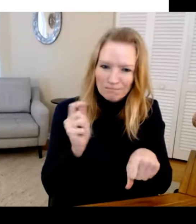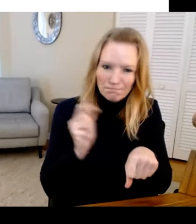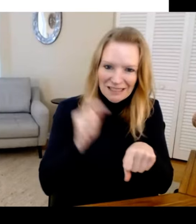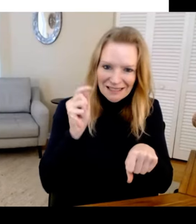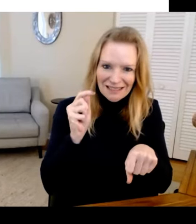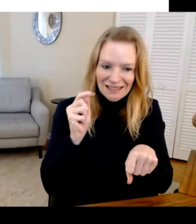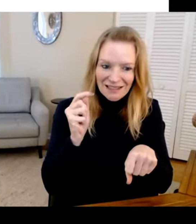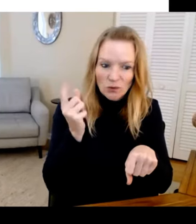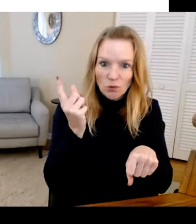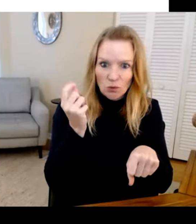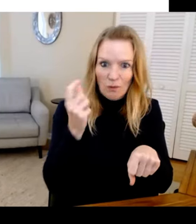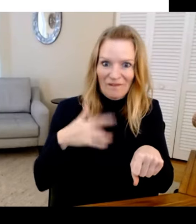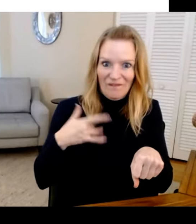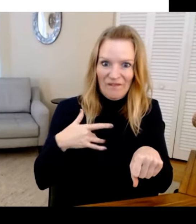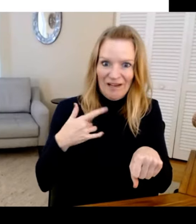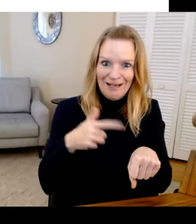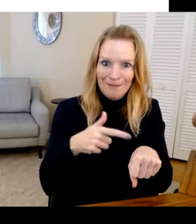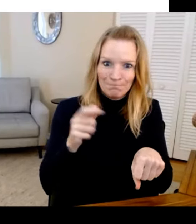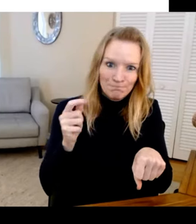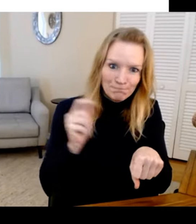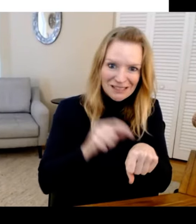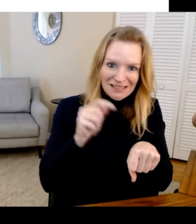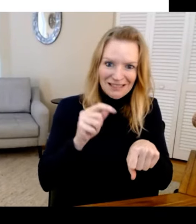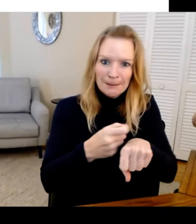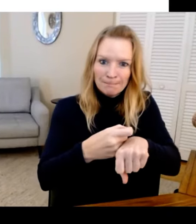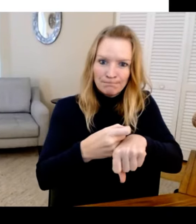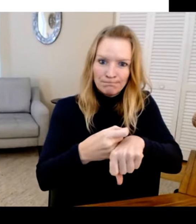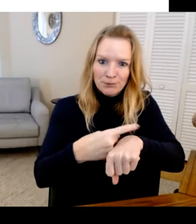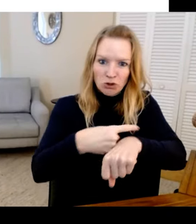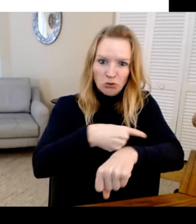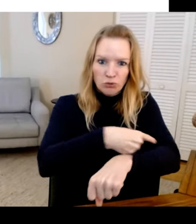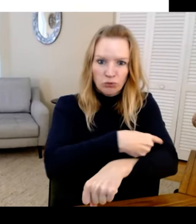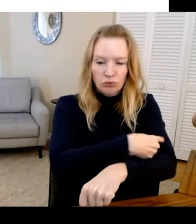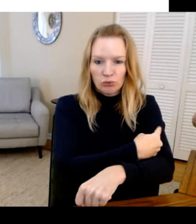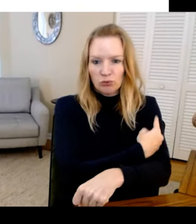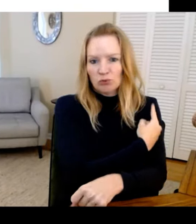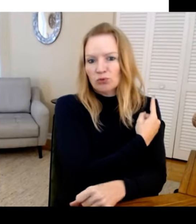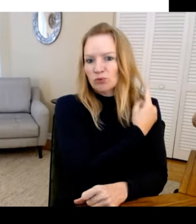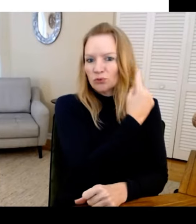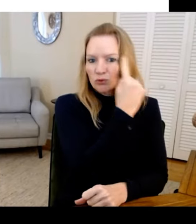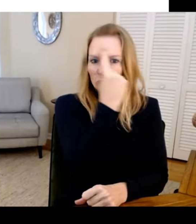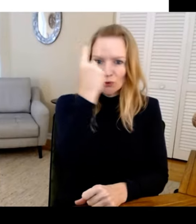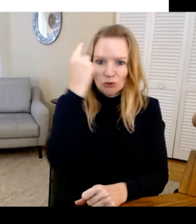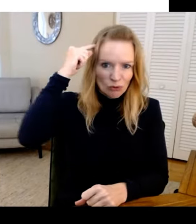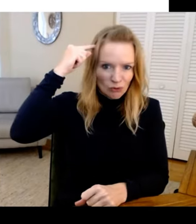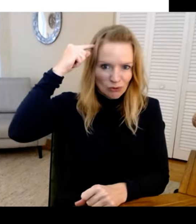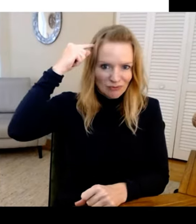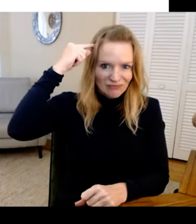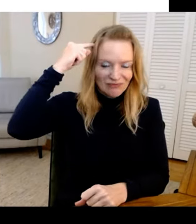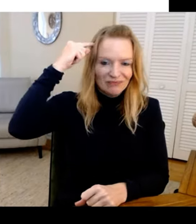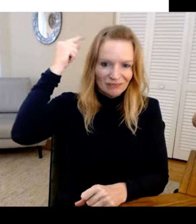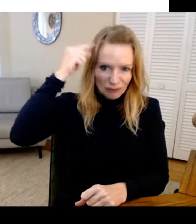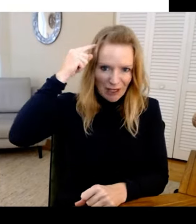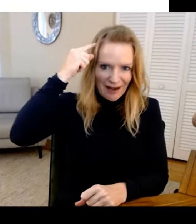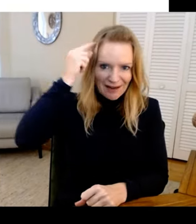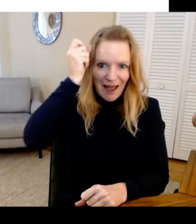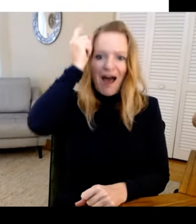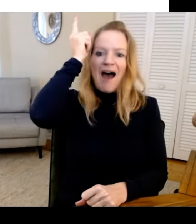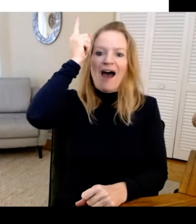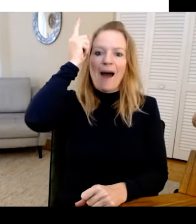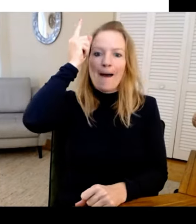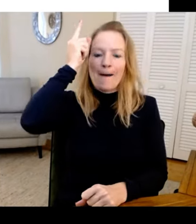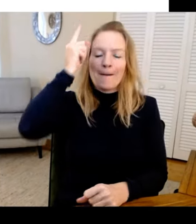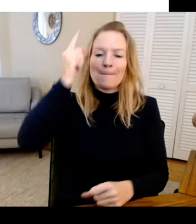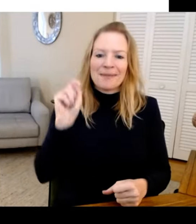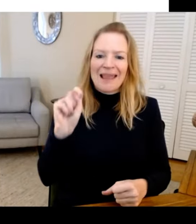And the wasp stung you and it hurt. What happens first, right? This wasp stings you, and then immediately that sensation of